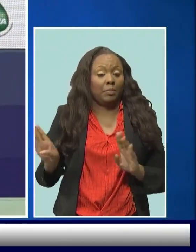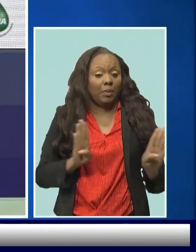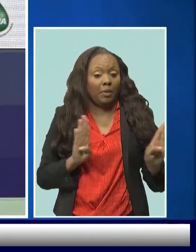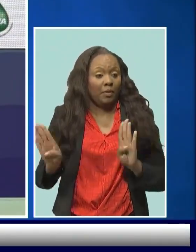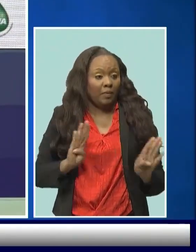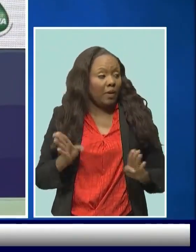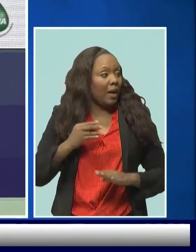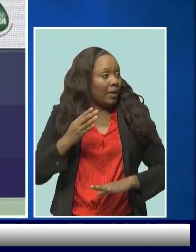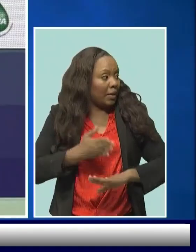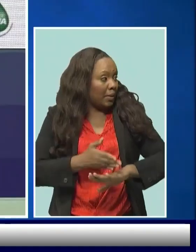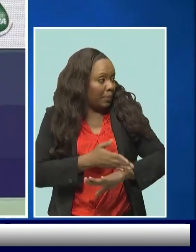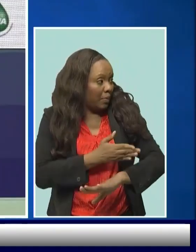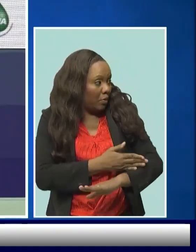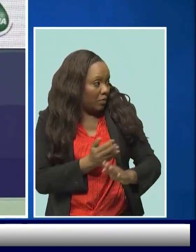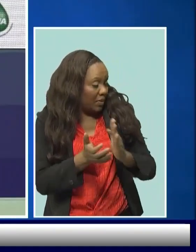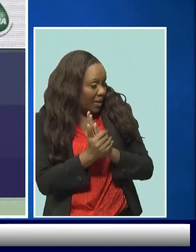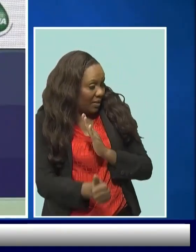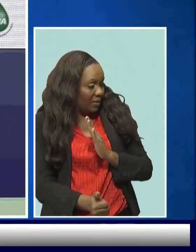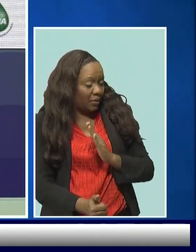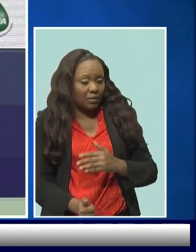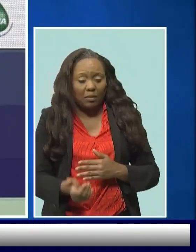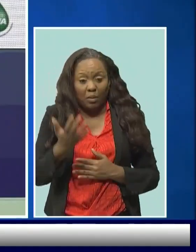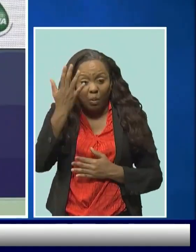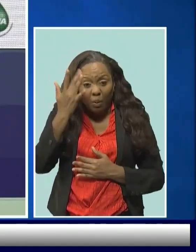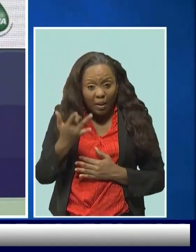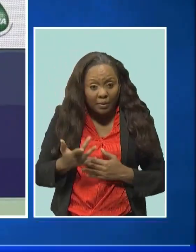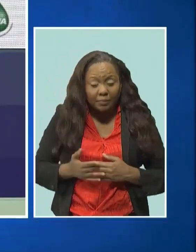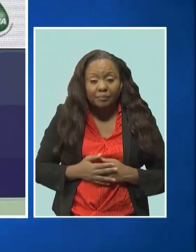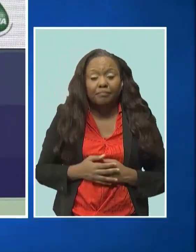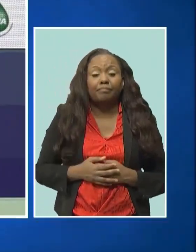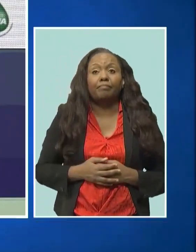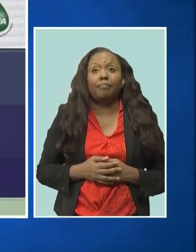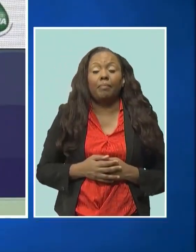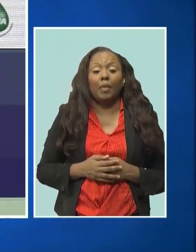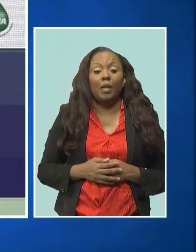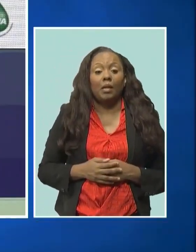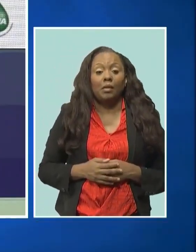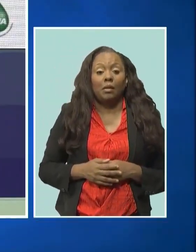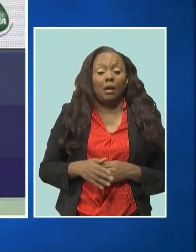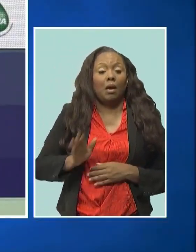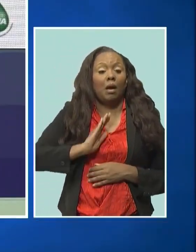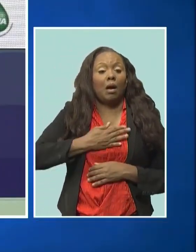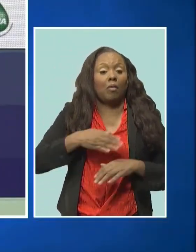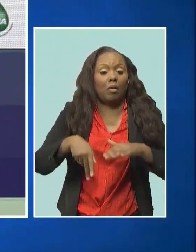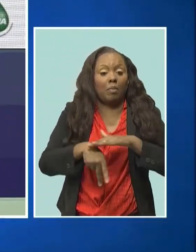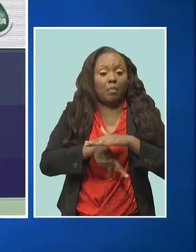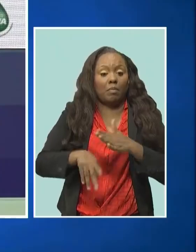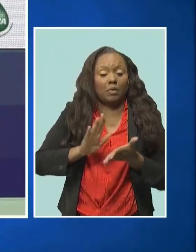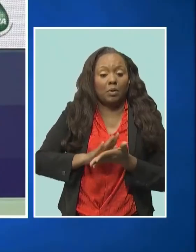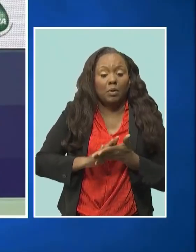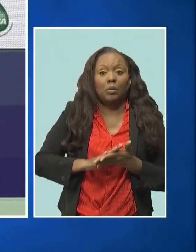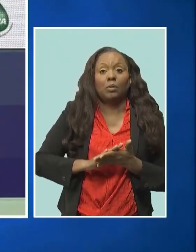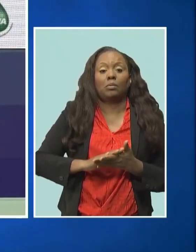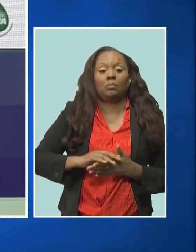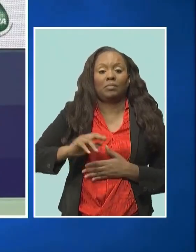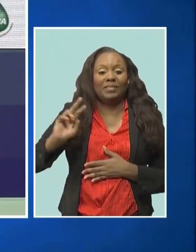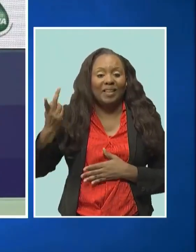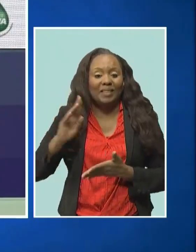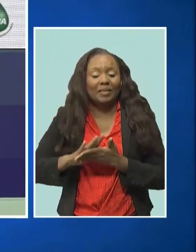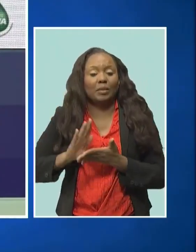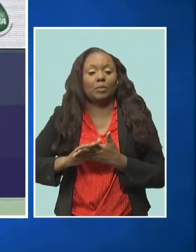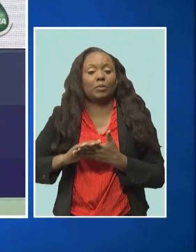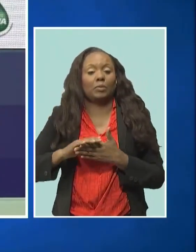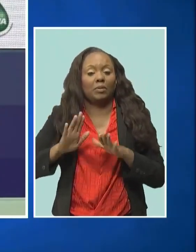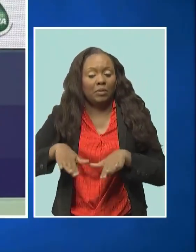skills. And why do I say that? That we need to be able to have children, from our primary school children to our secondary school to our